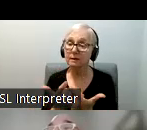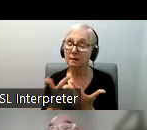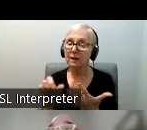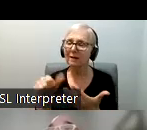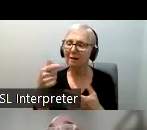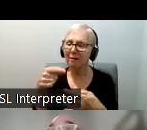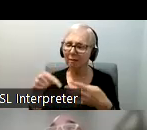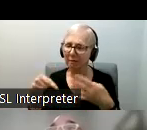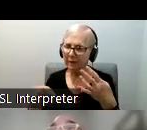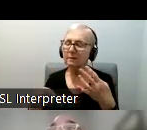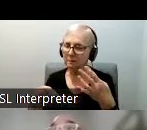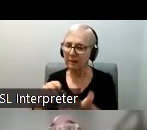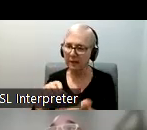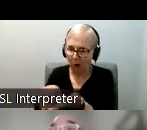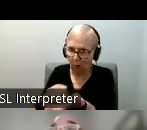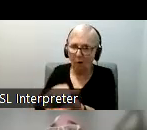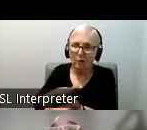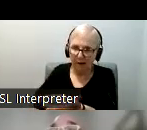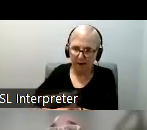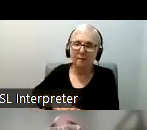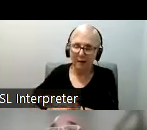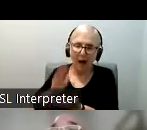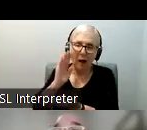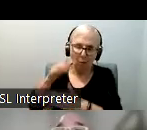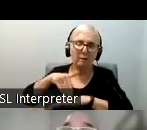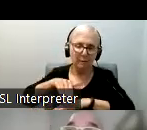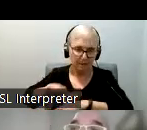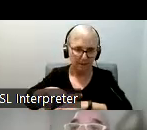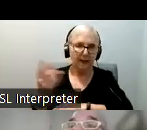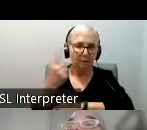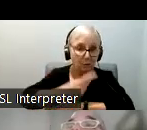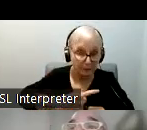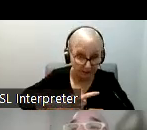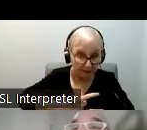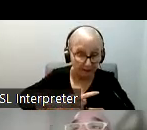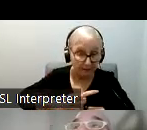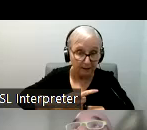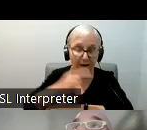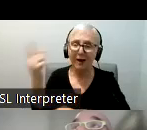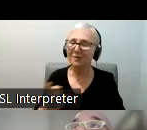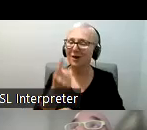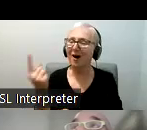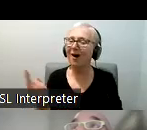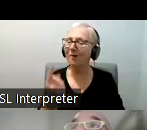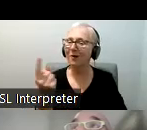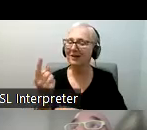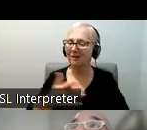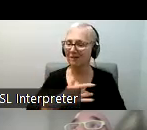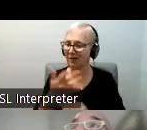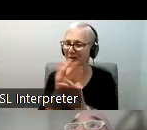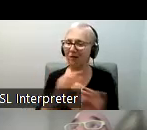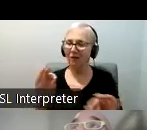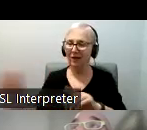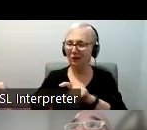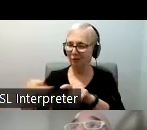other things that I wrote down too. So I will get that sent out to you today. And as always, feel free to reach out to me at